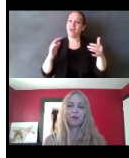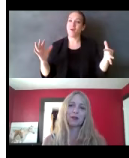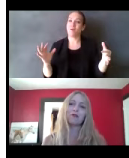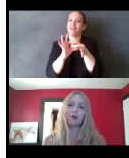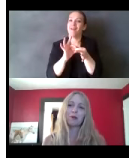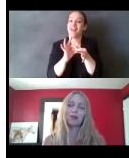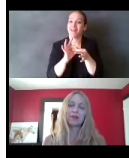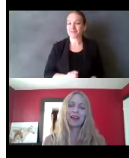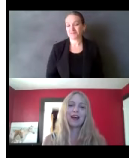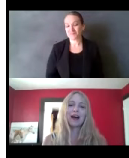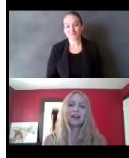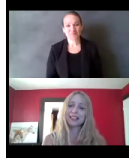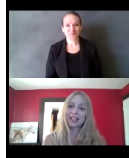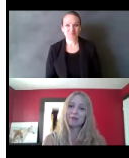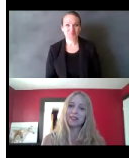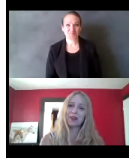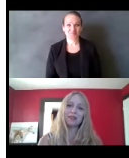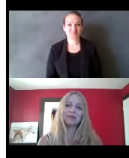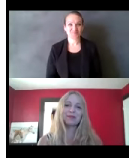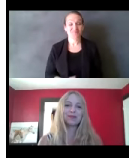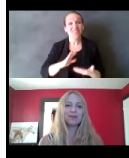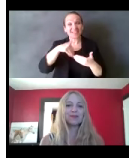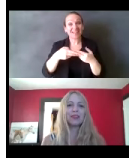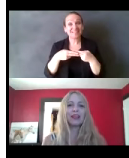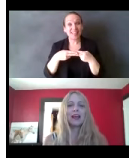first before we go forward. Next slide, please, Carly.